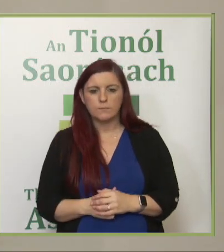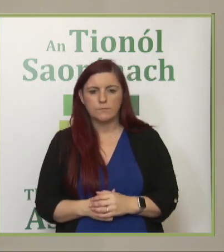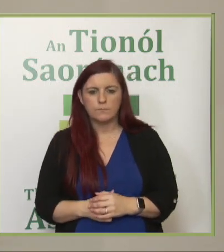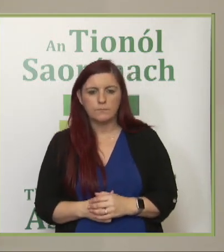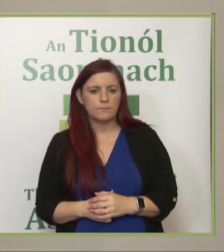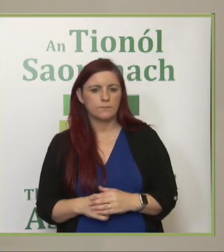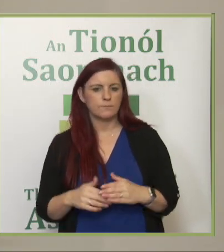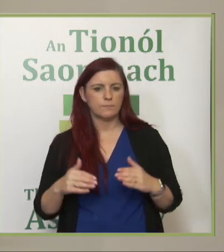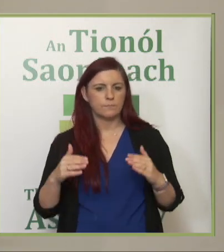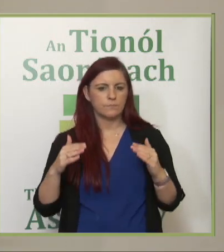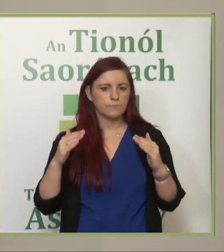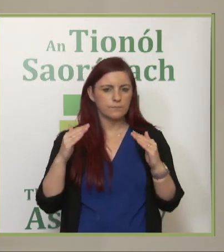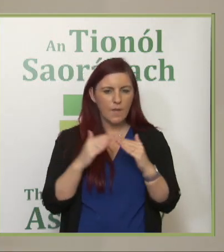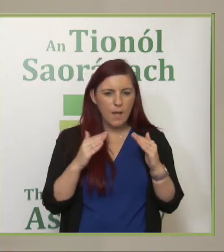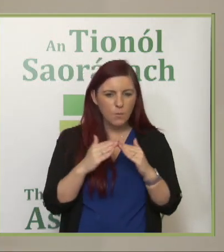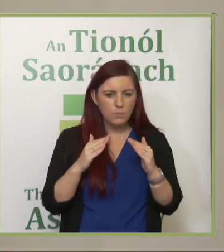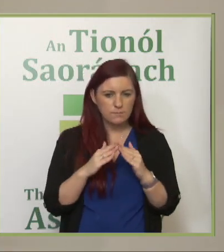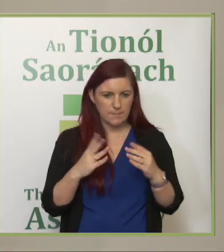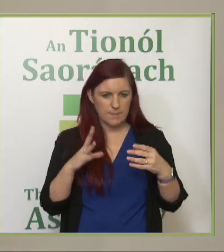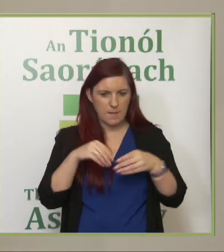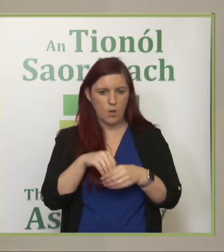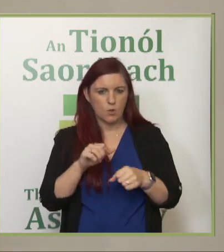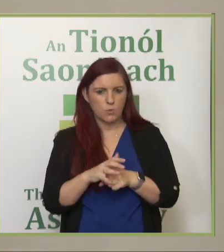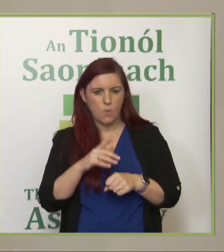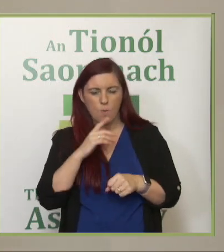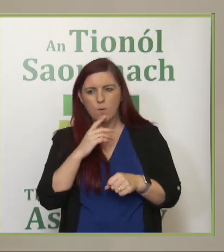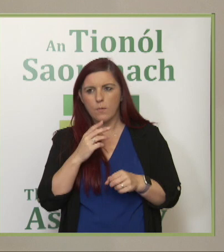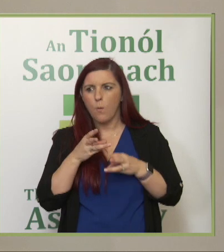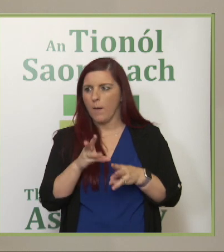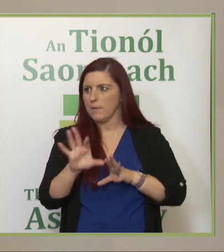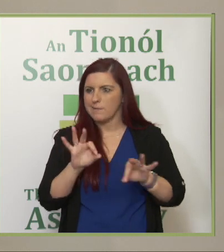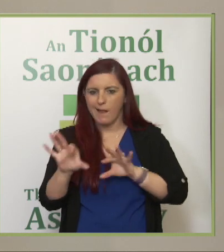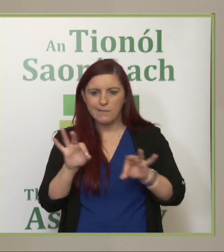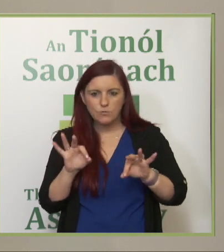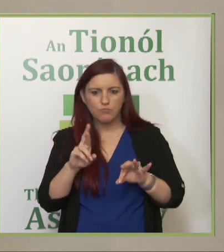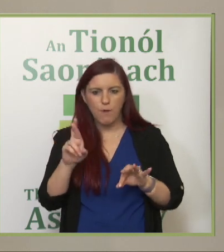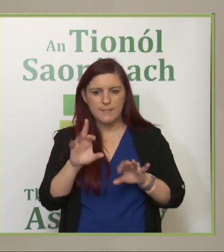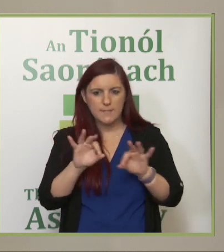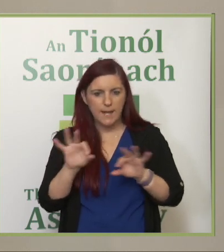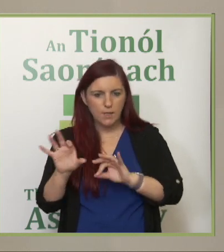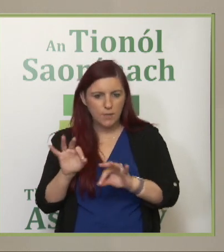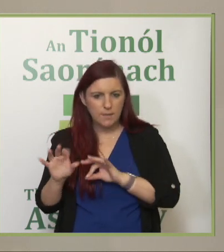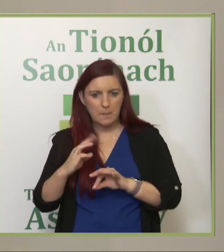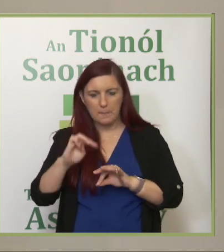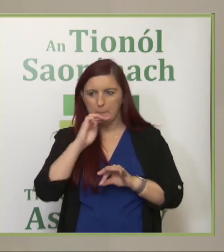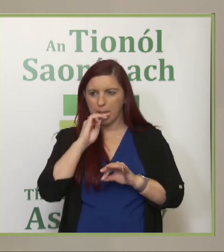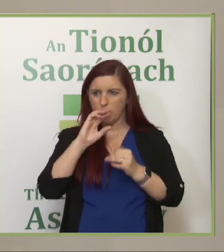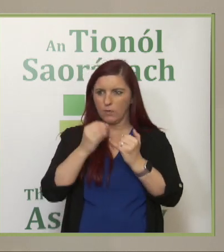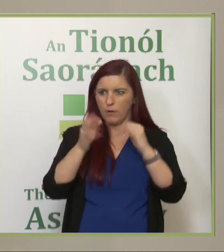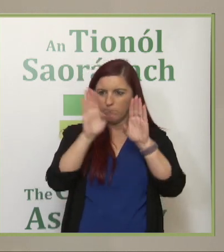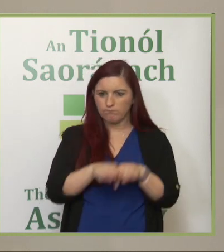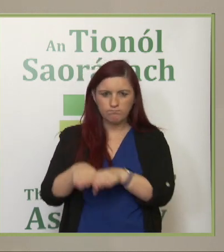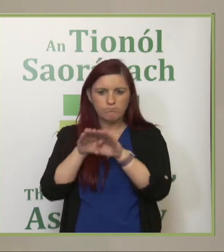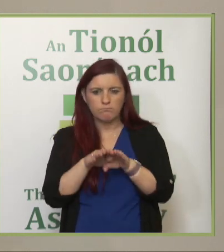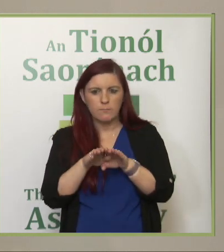are selected randomly, similar to the process used to select the members of this assembly, and this ensures that the participants in the survey reflect